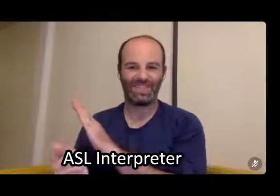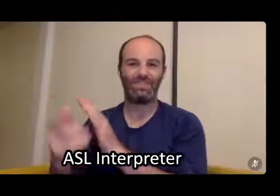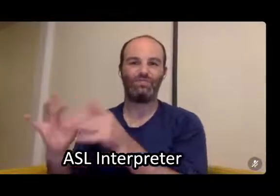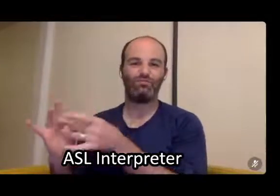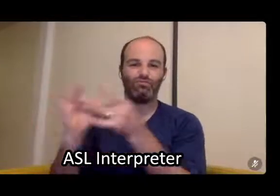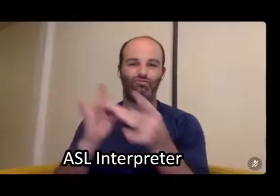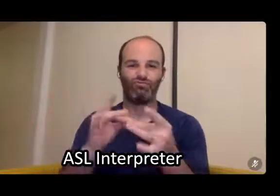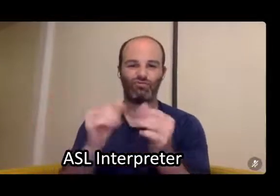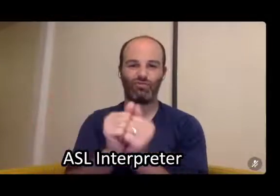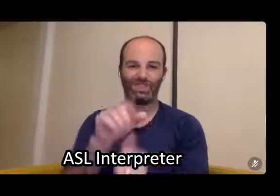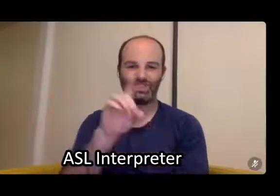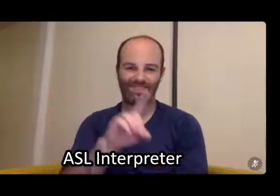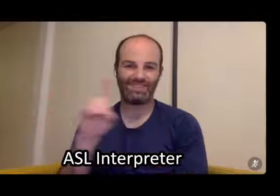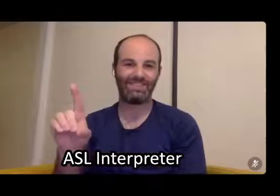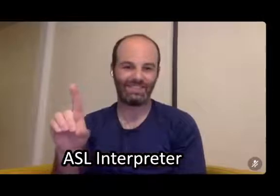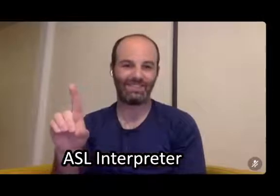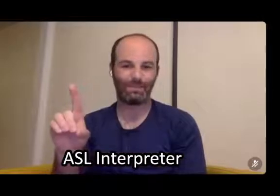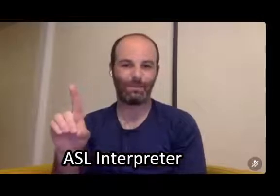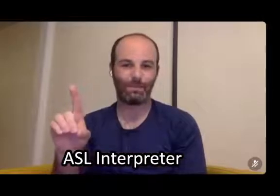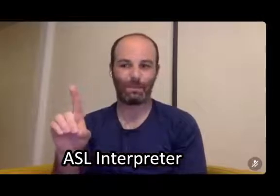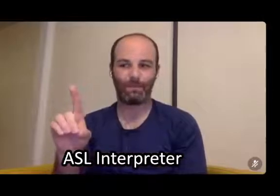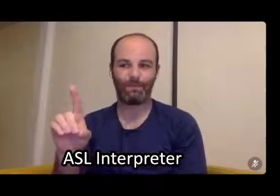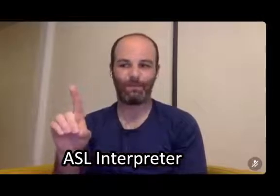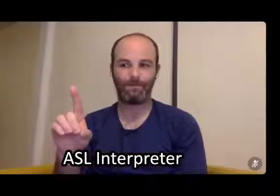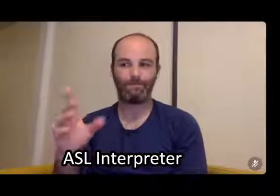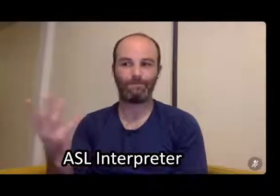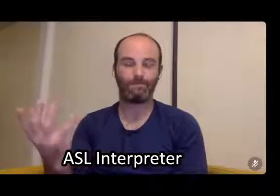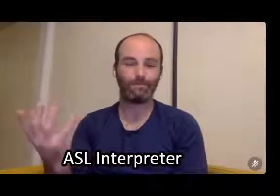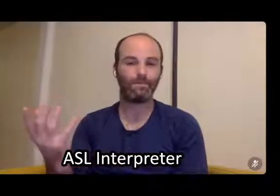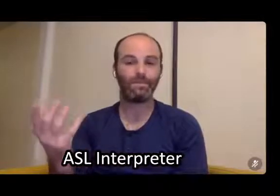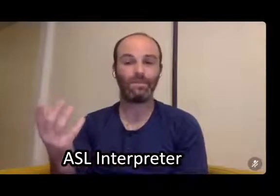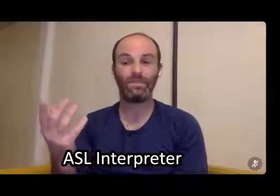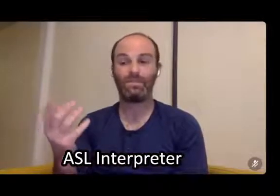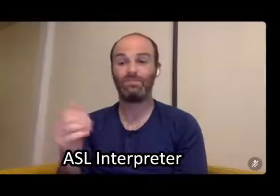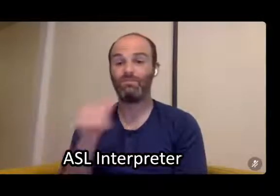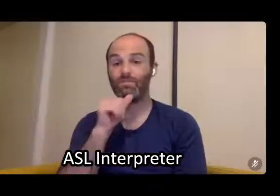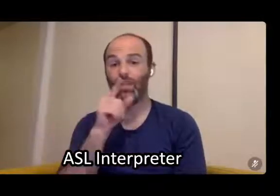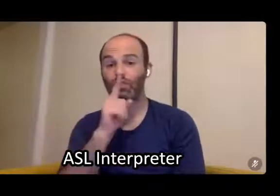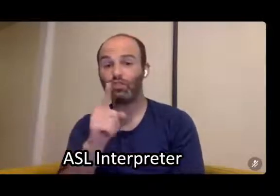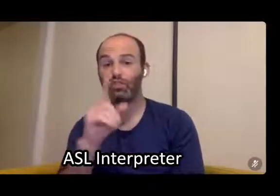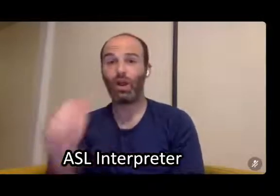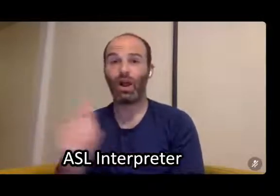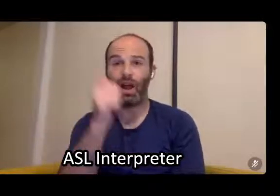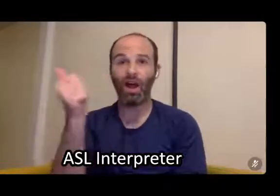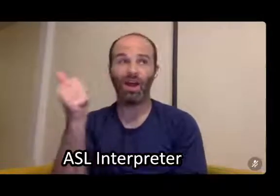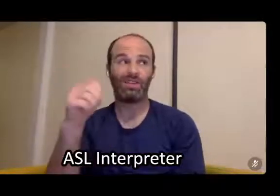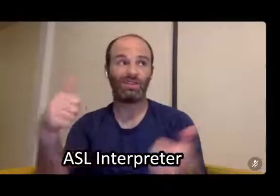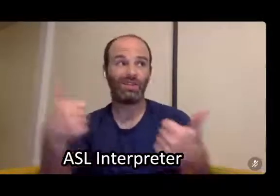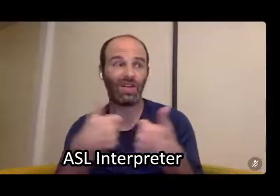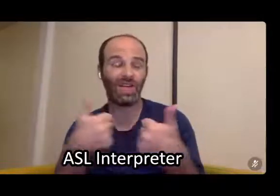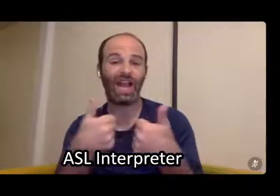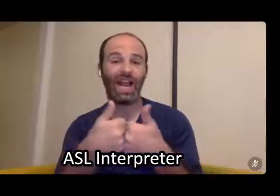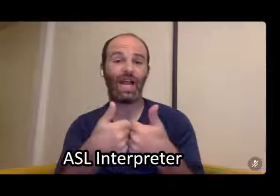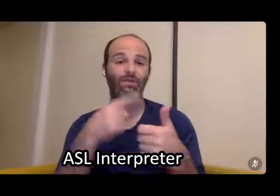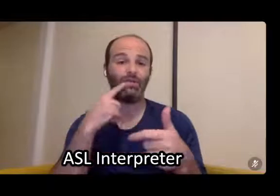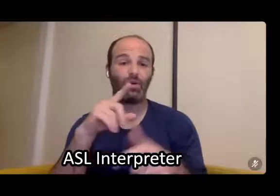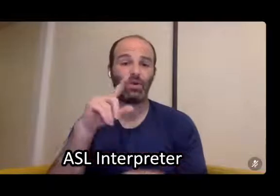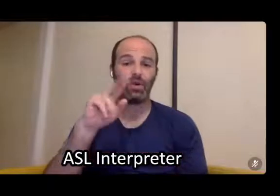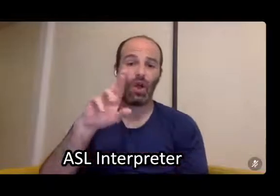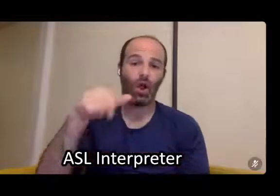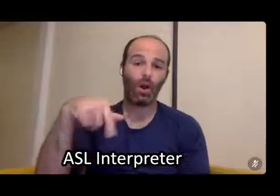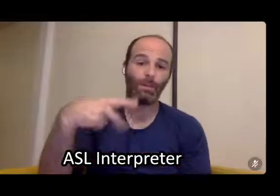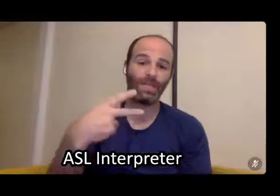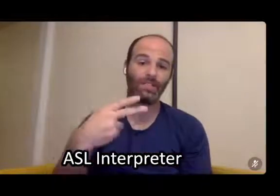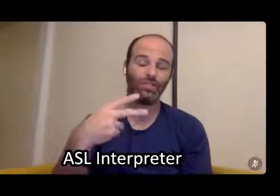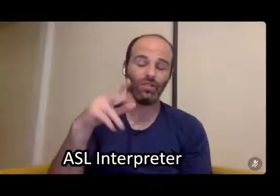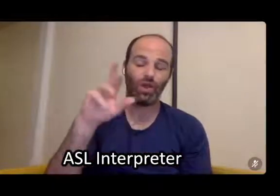related. Not sure about other role-playing games that they have, but there's a lot